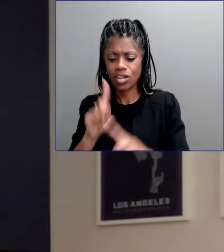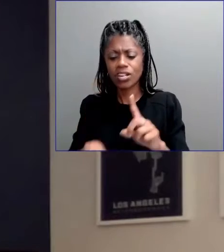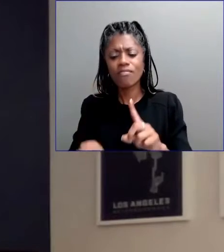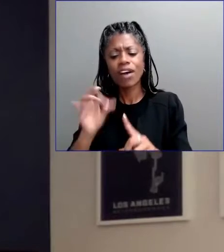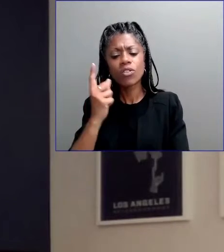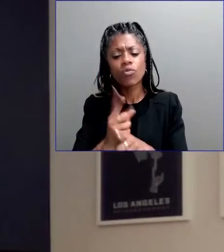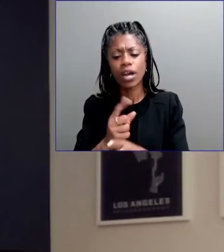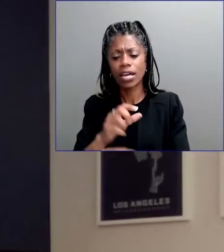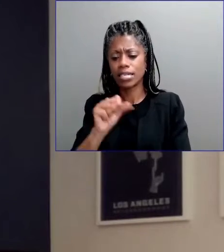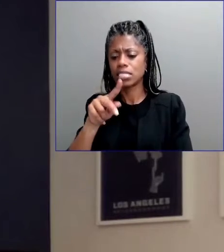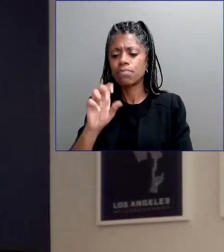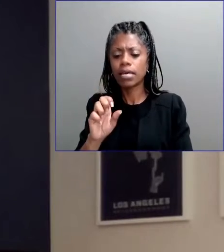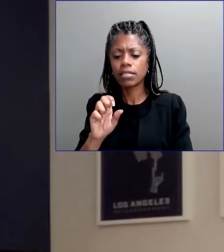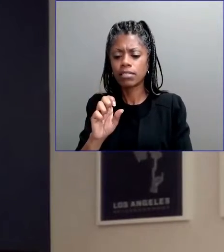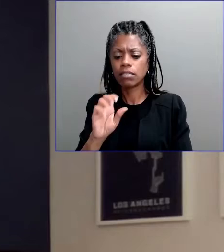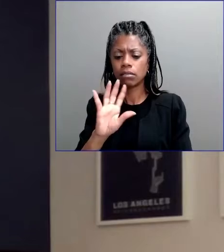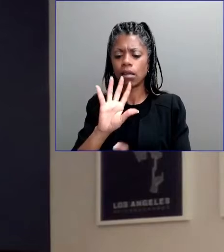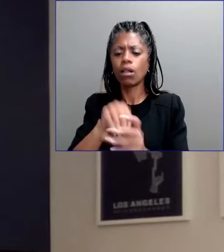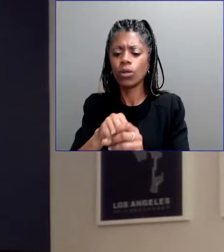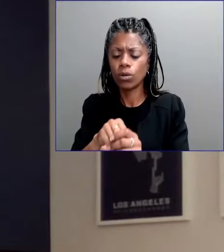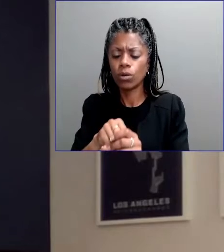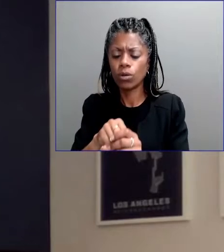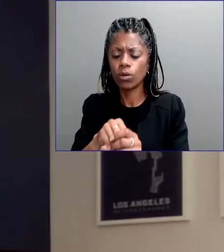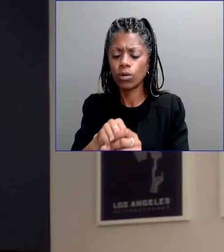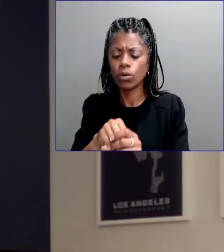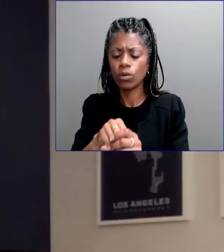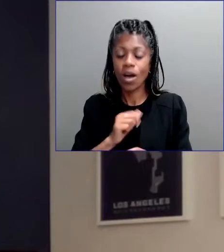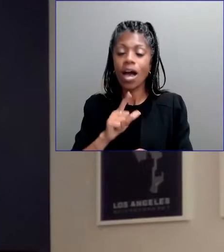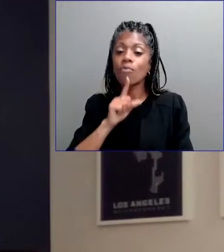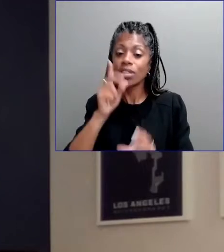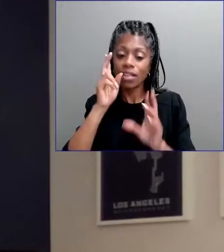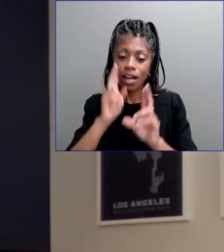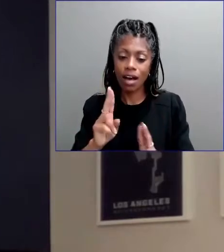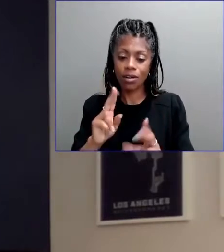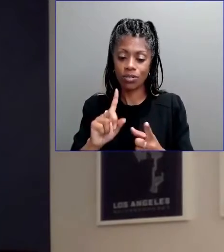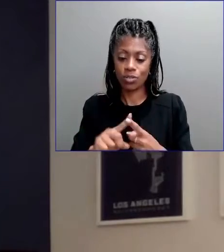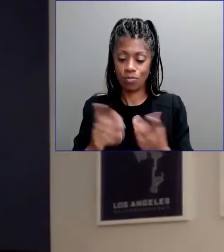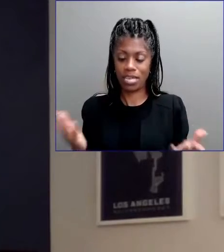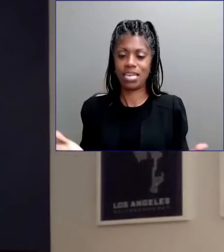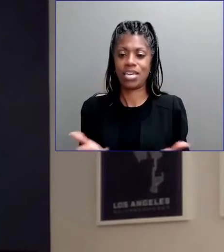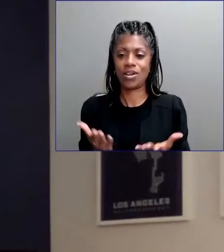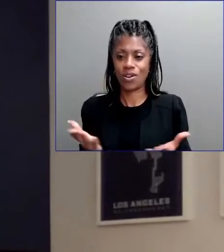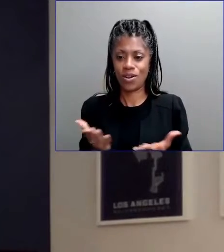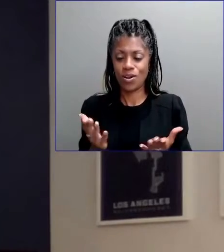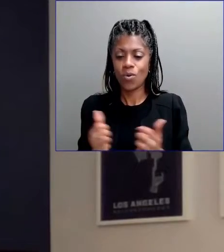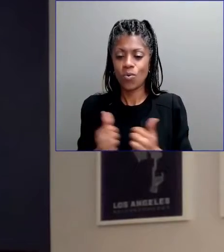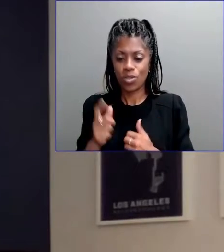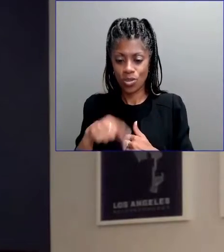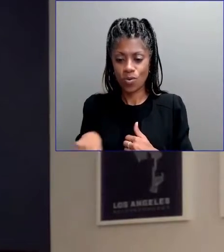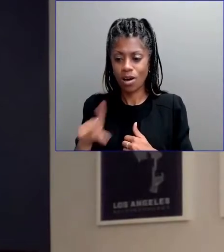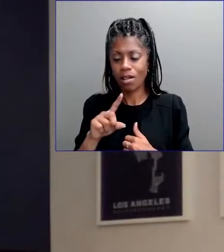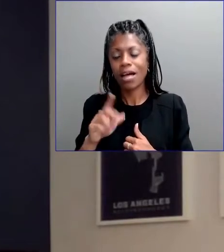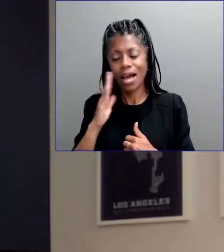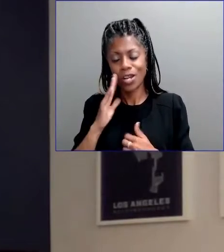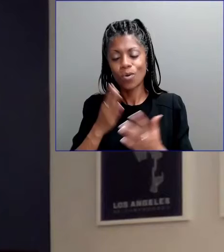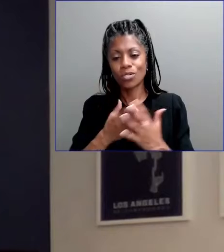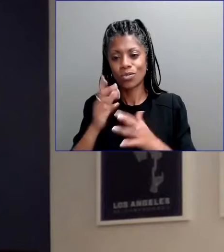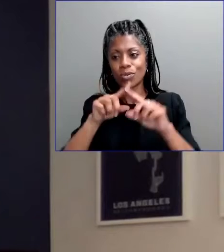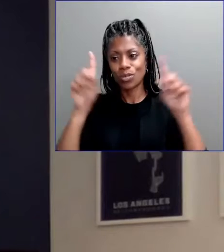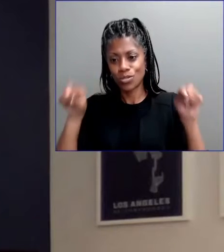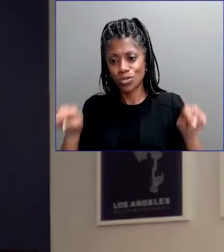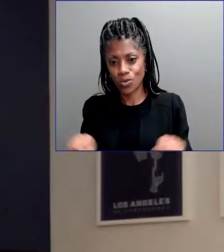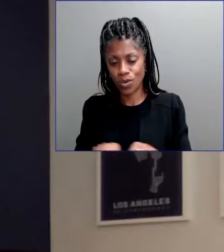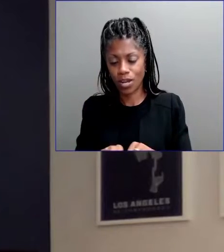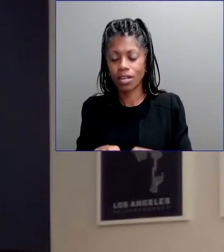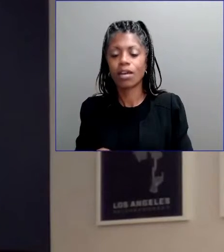such an honor to be here today sharing this space with all of you, even if it's through a screen. In my work, I have the privilege of helping to